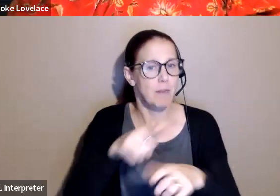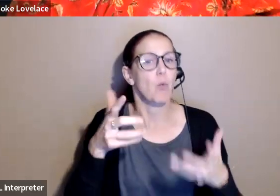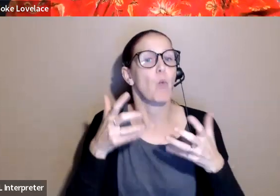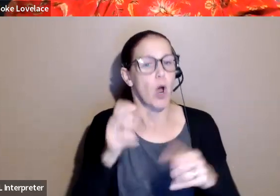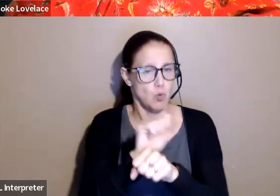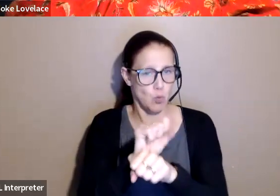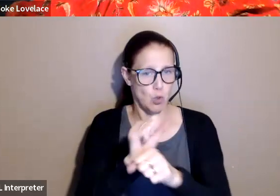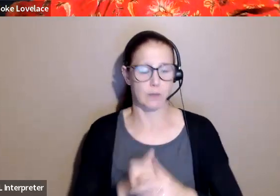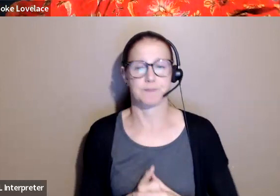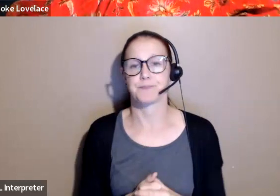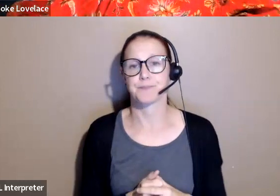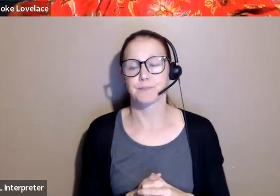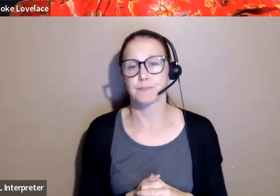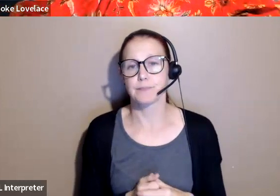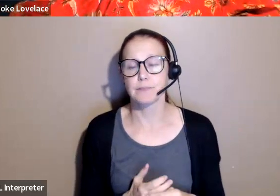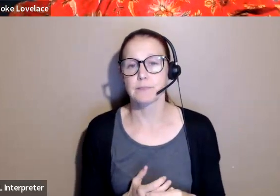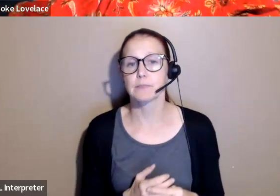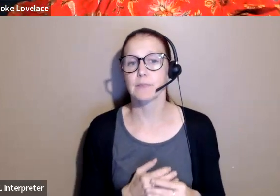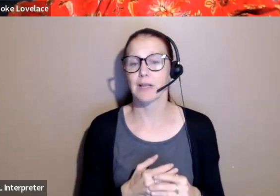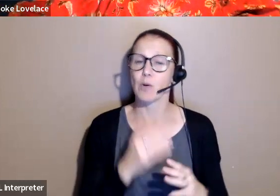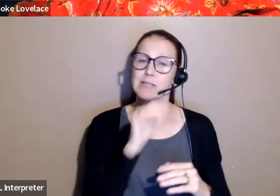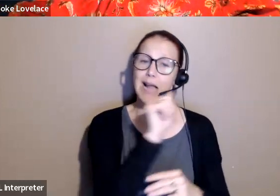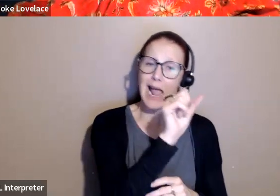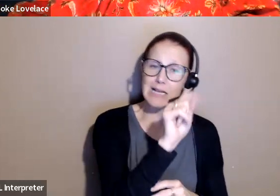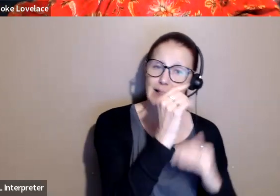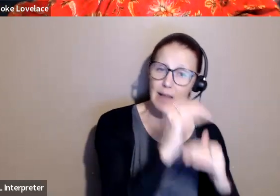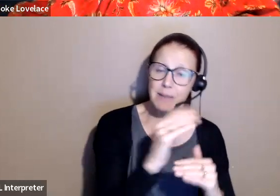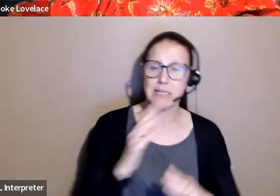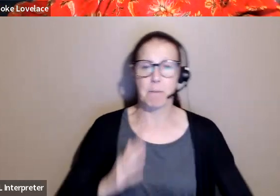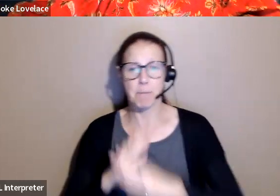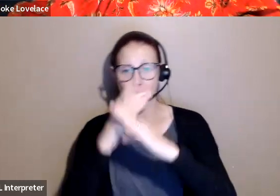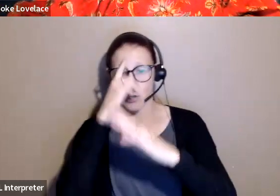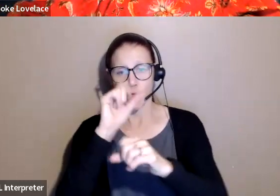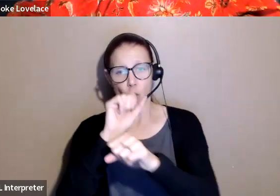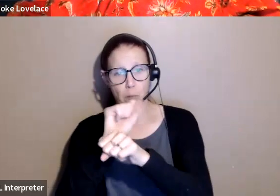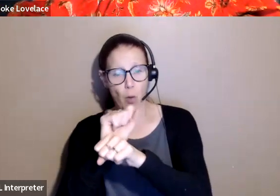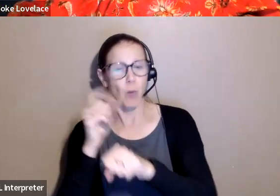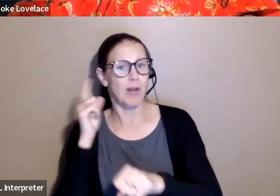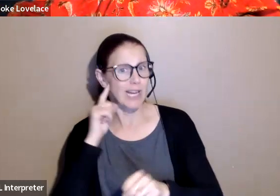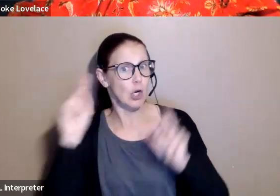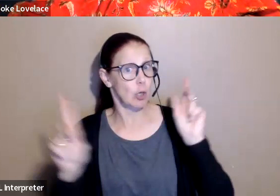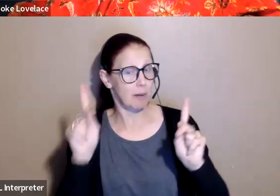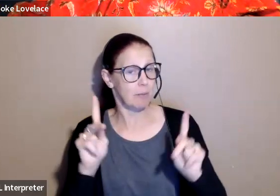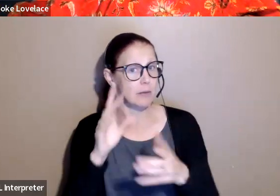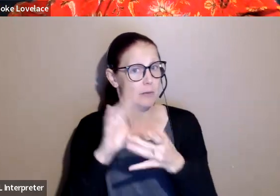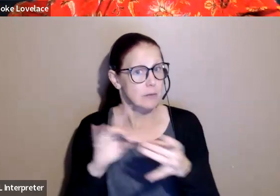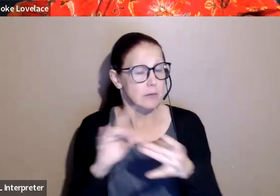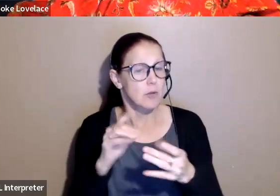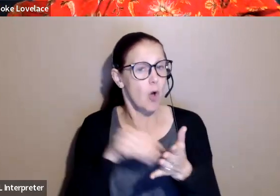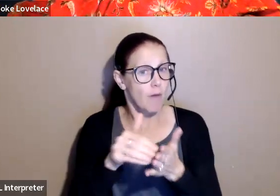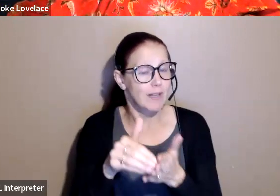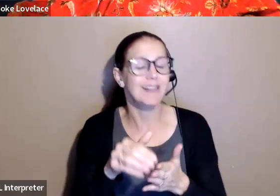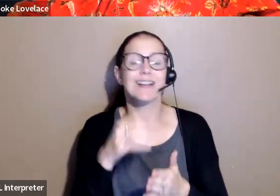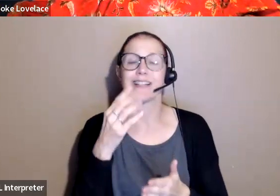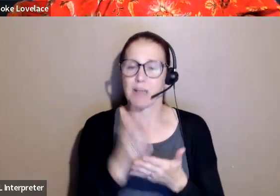And those asset limits and kind of the barriers to employment that we hear people talk about a lot are some of the things that we're